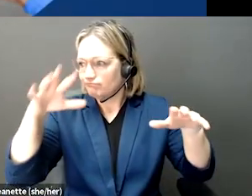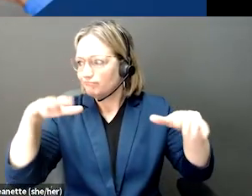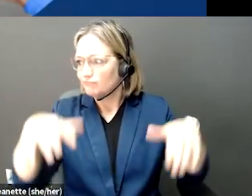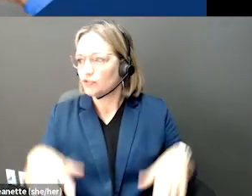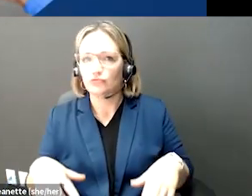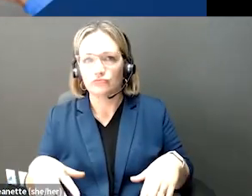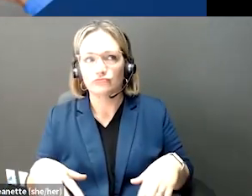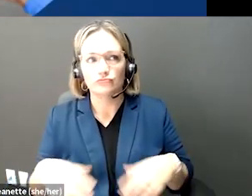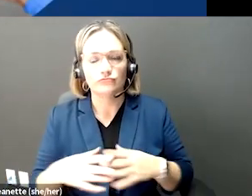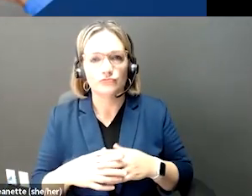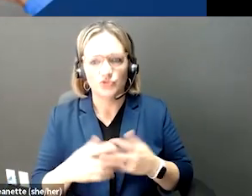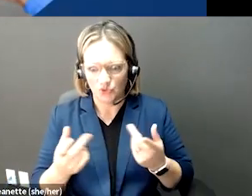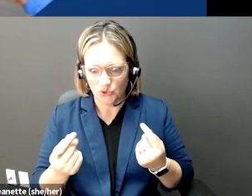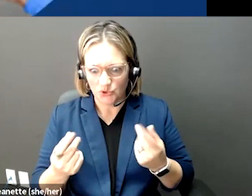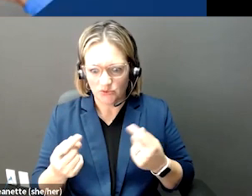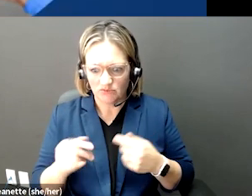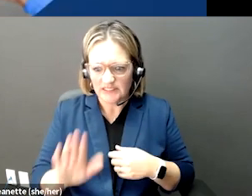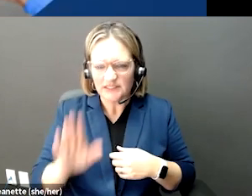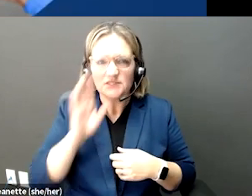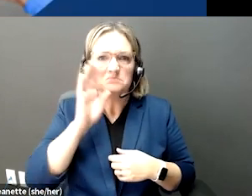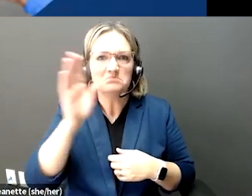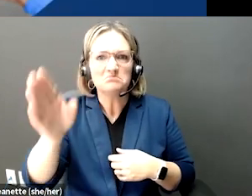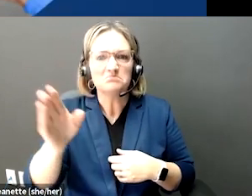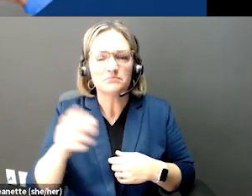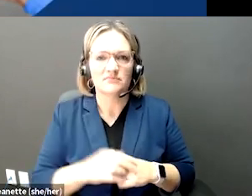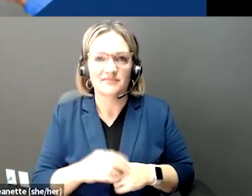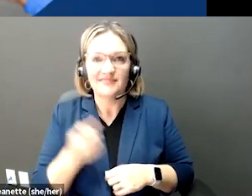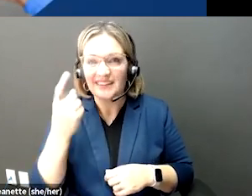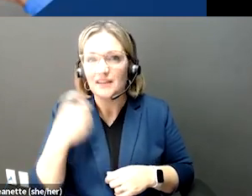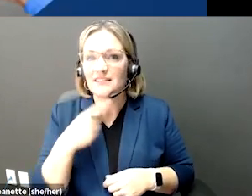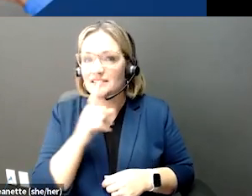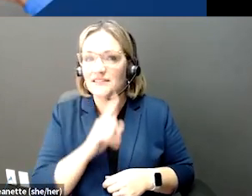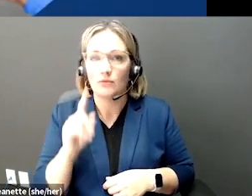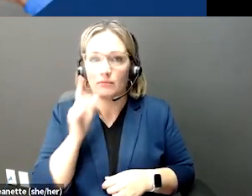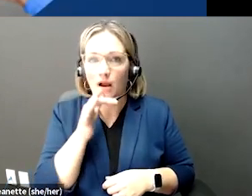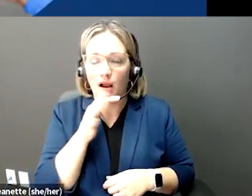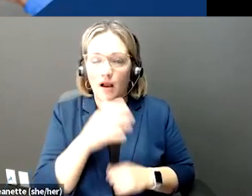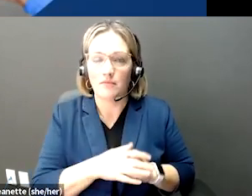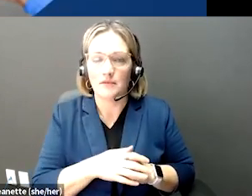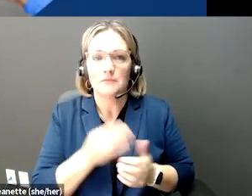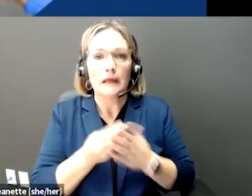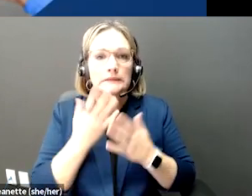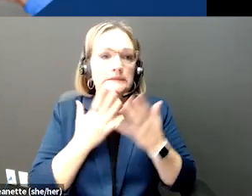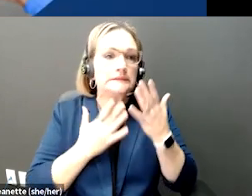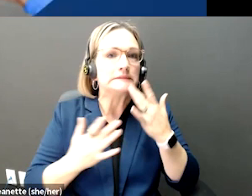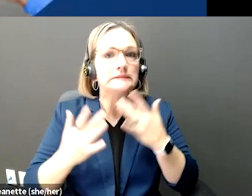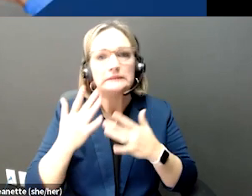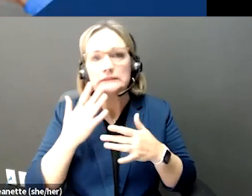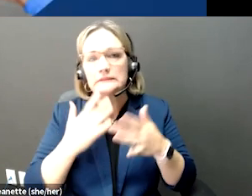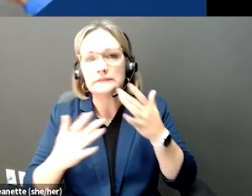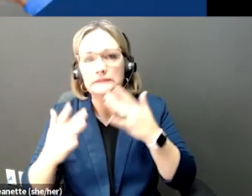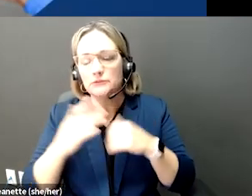at the time, living paycheck to paycheck. One day at work, I was talking to my coworker about the weekend we